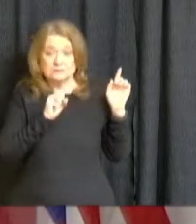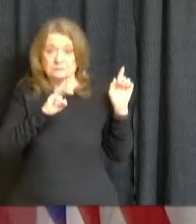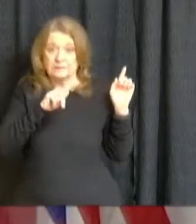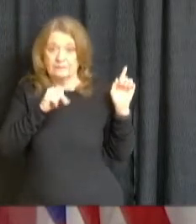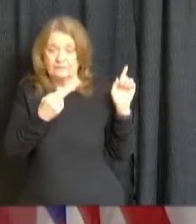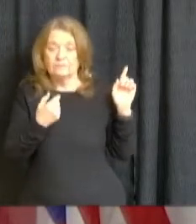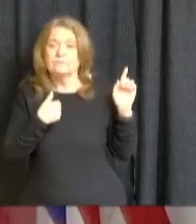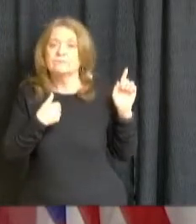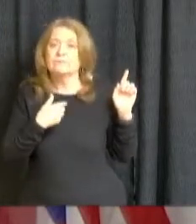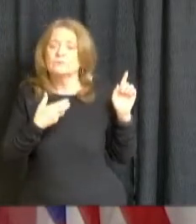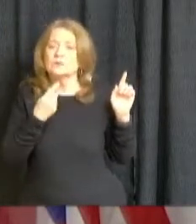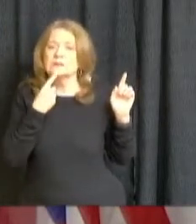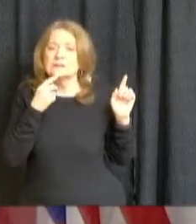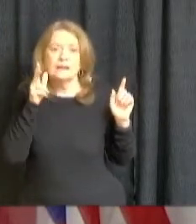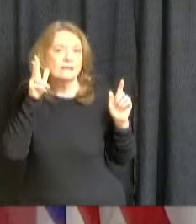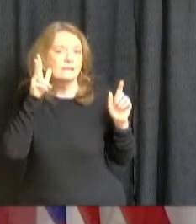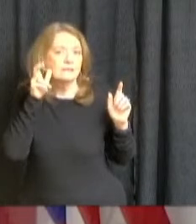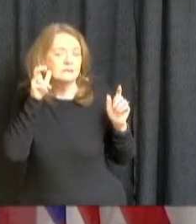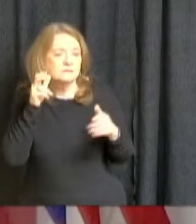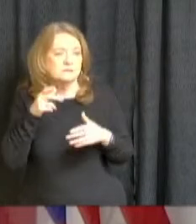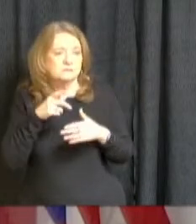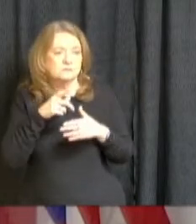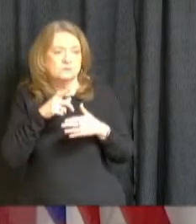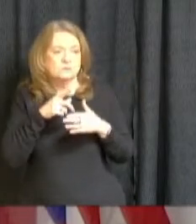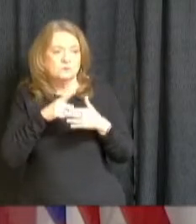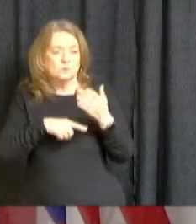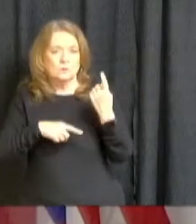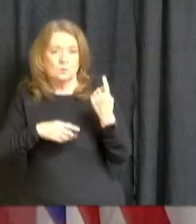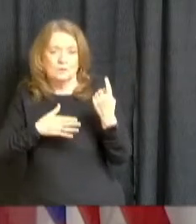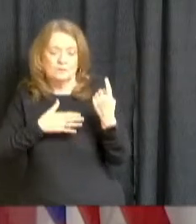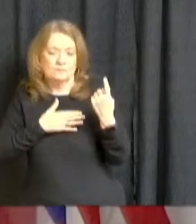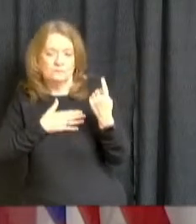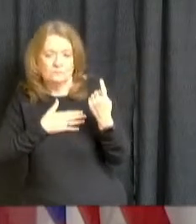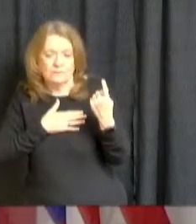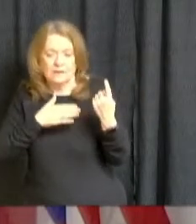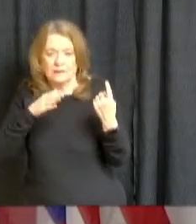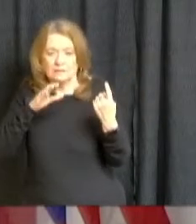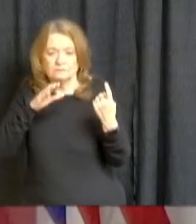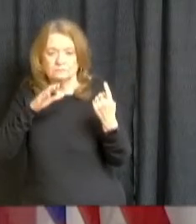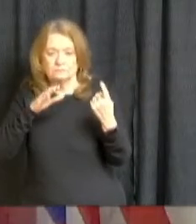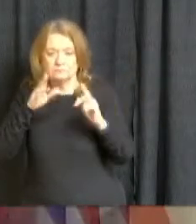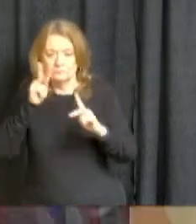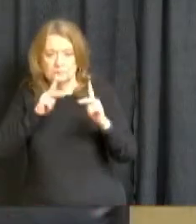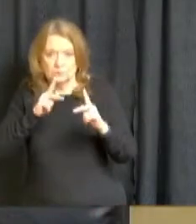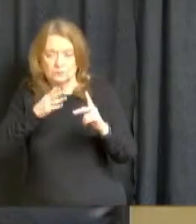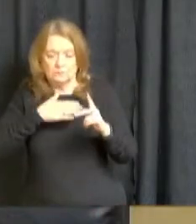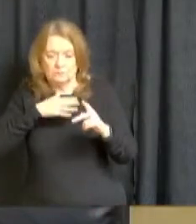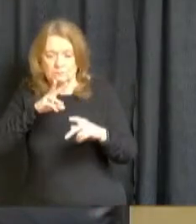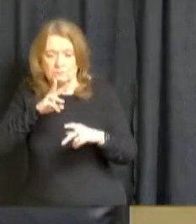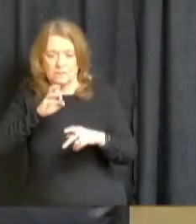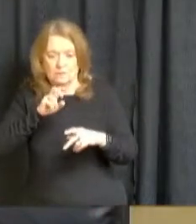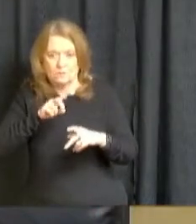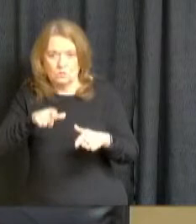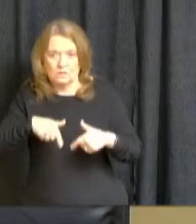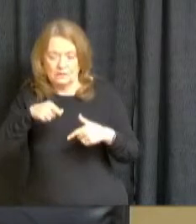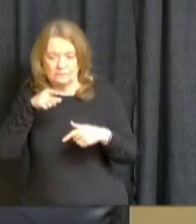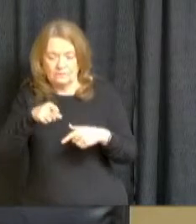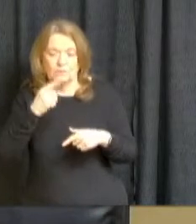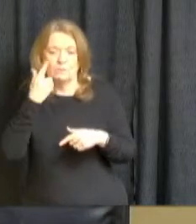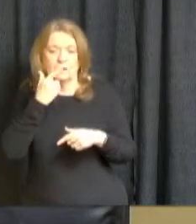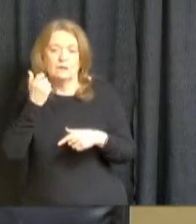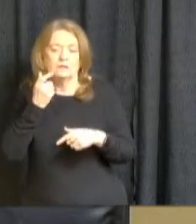I would just like to say, listening to what the one of my constituents has said, because of the